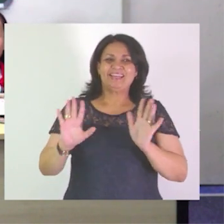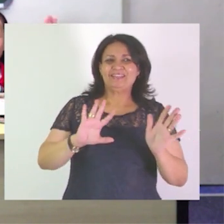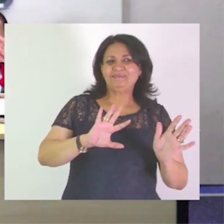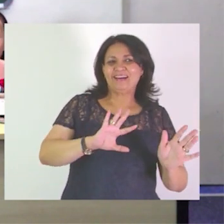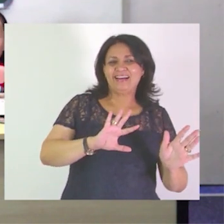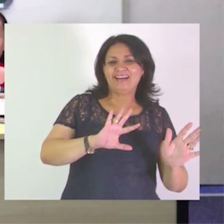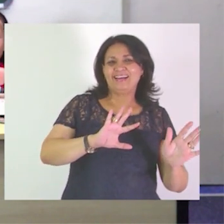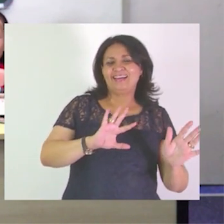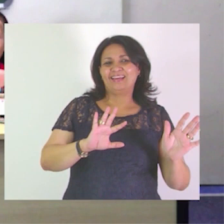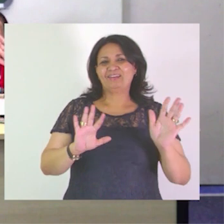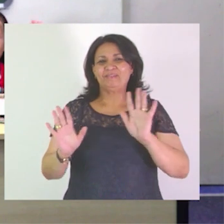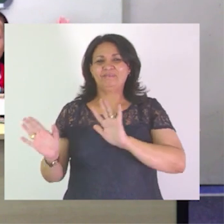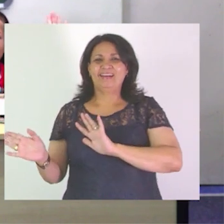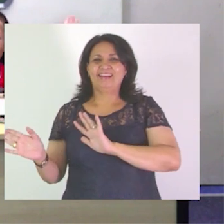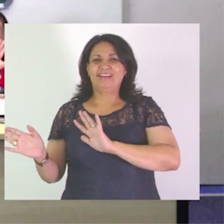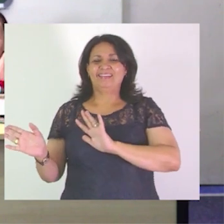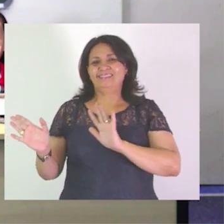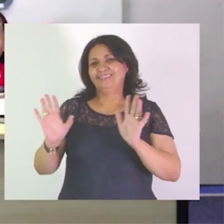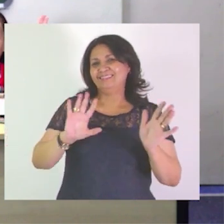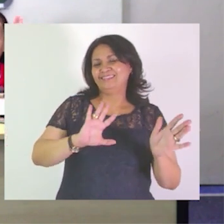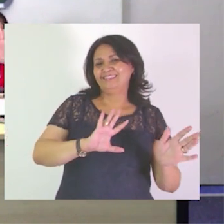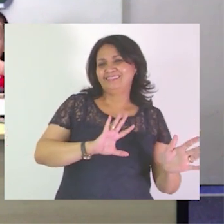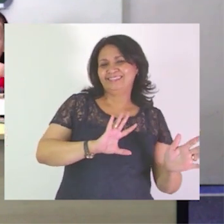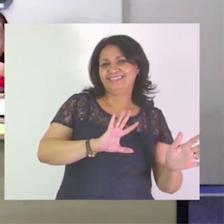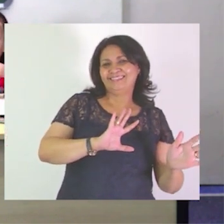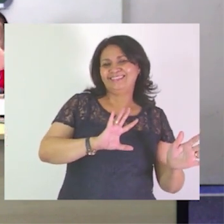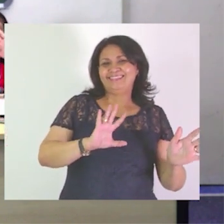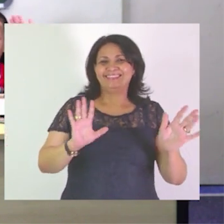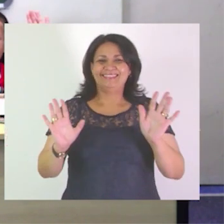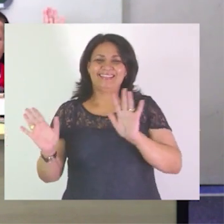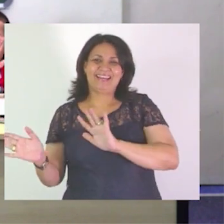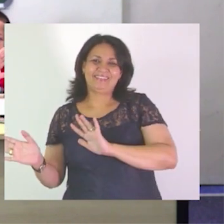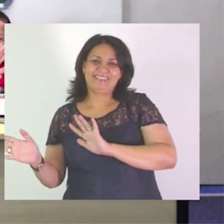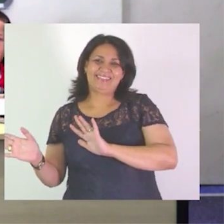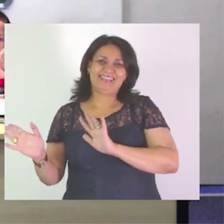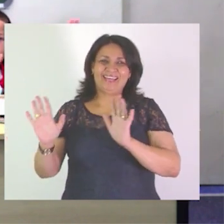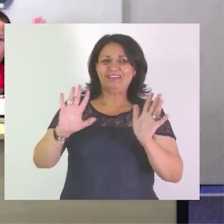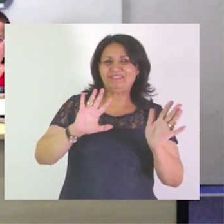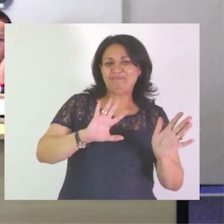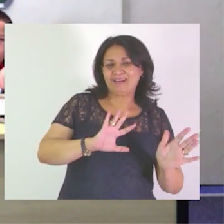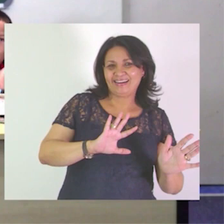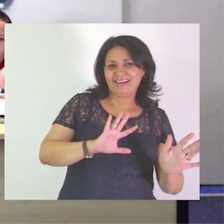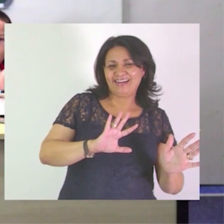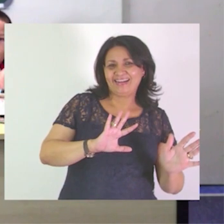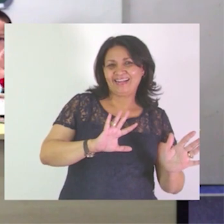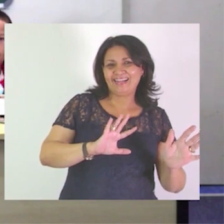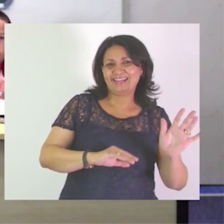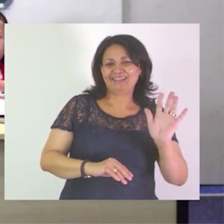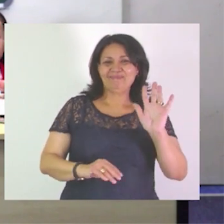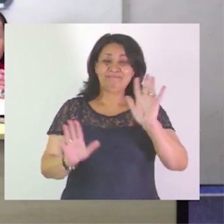say goodbye. Goodbye, goodbye, it's time to say